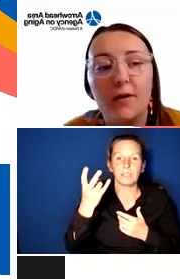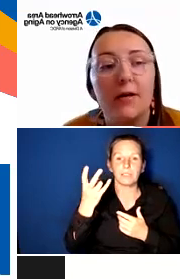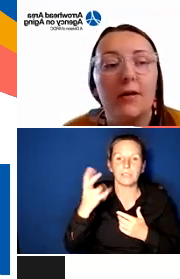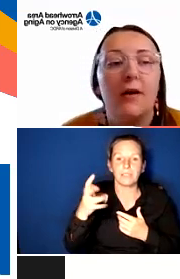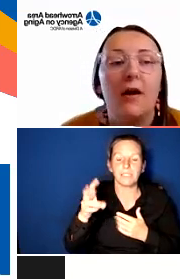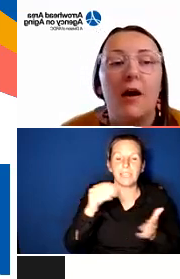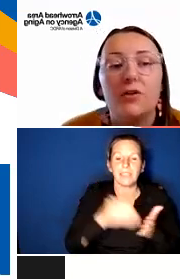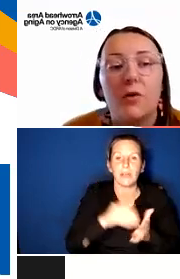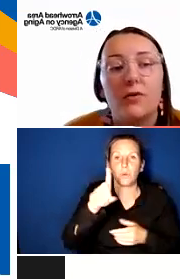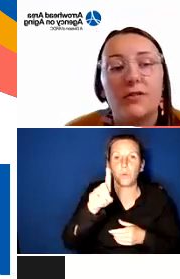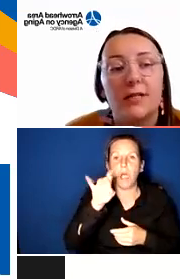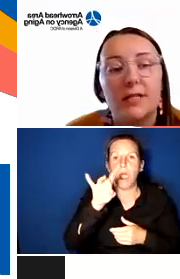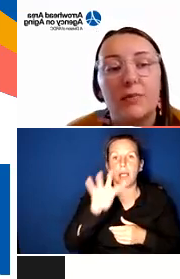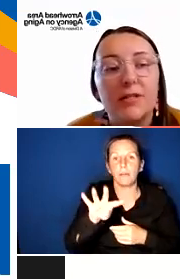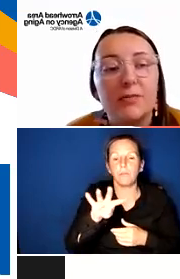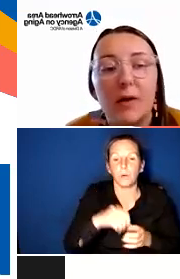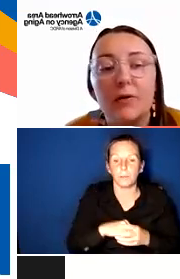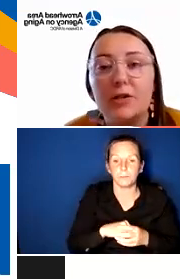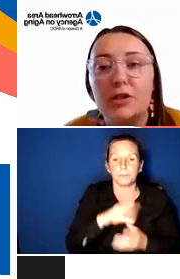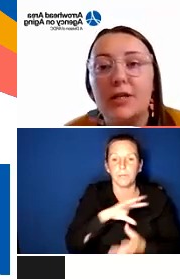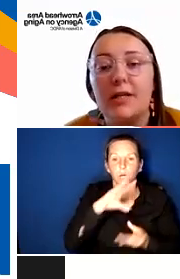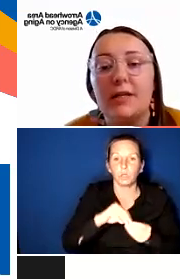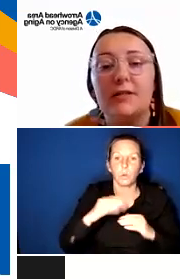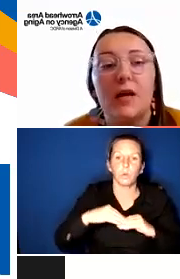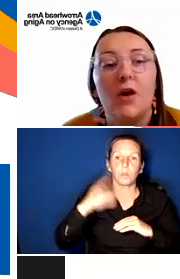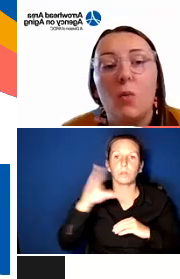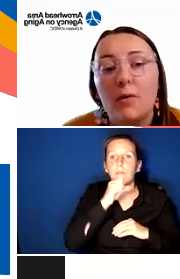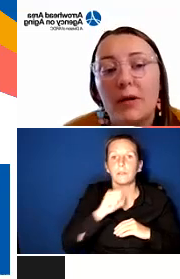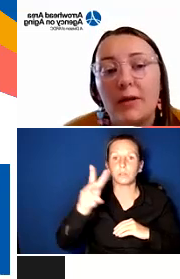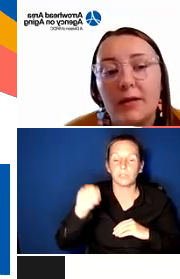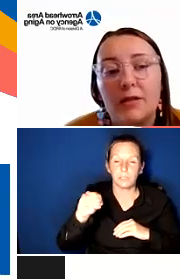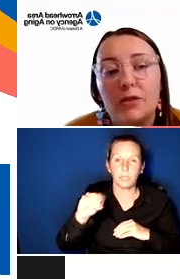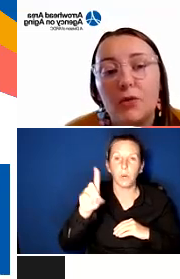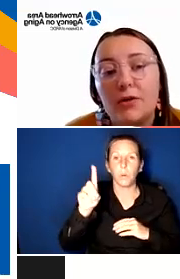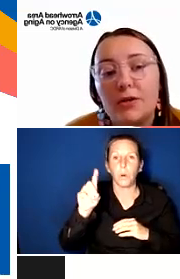5,717,184. Our total 60 plus population is